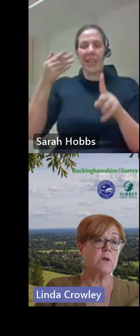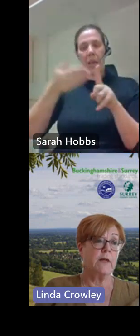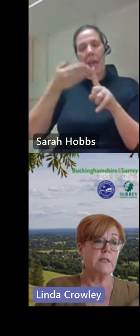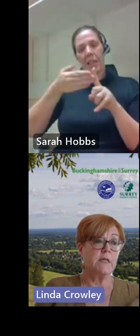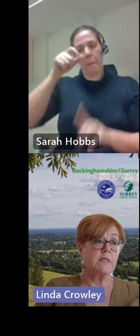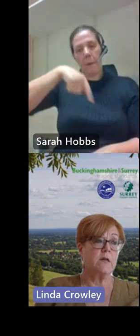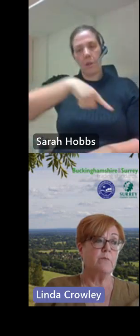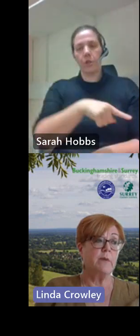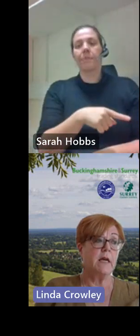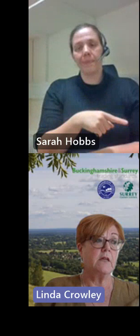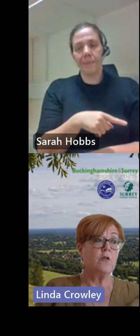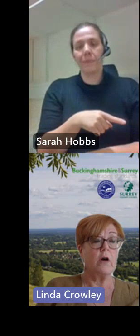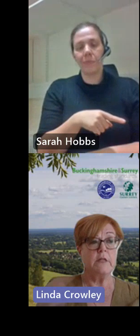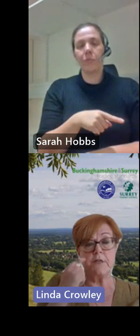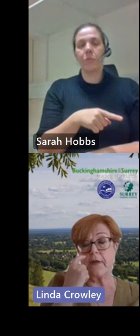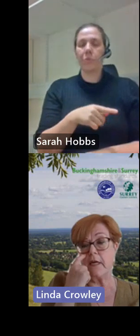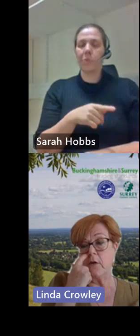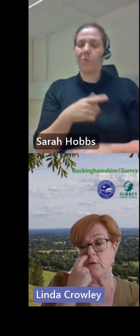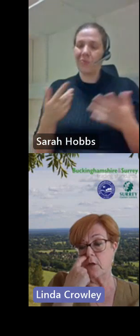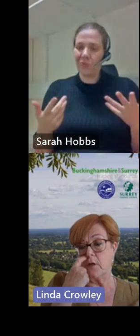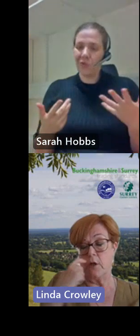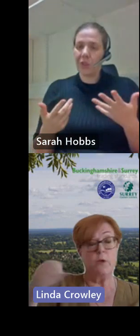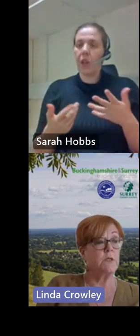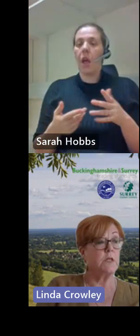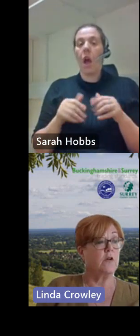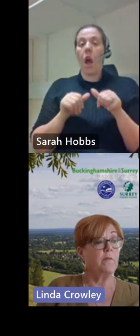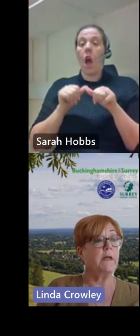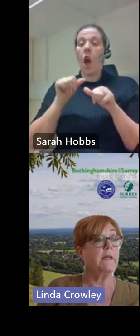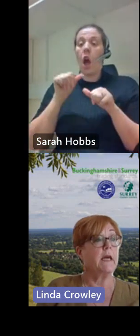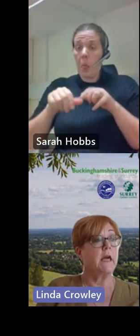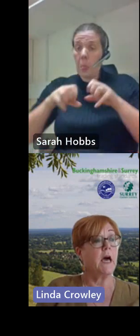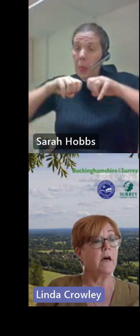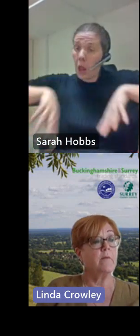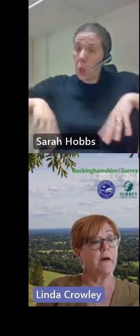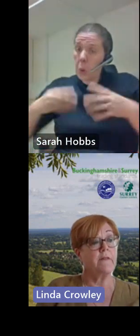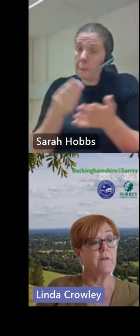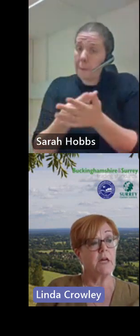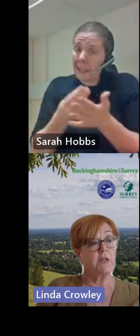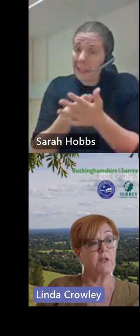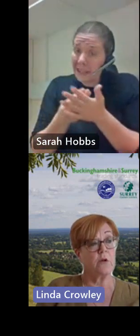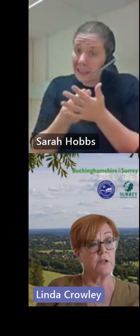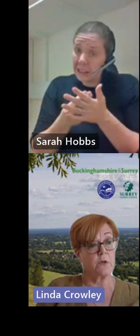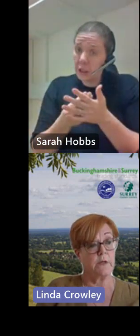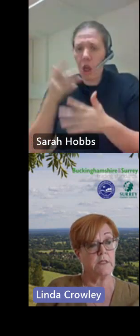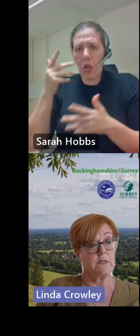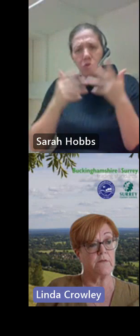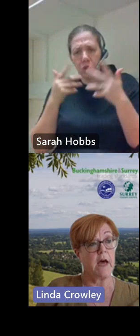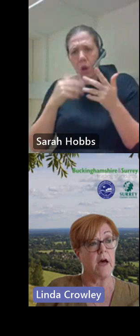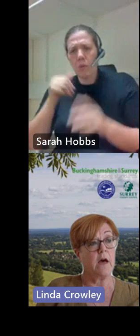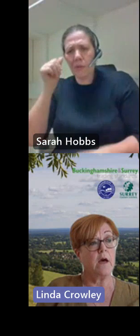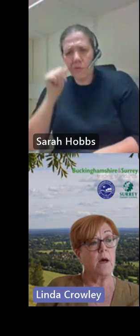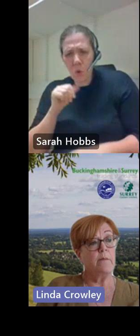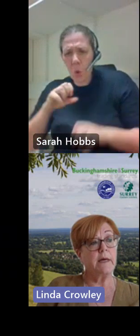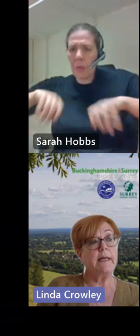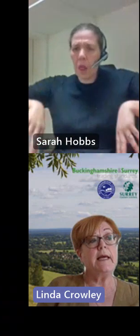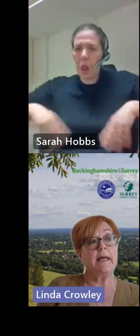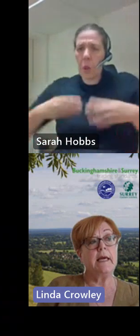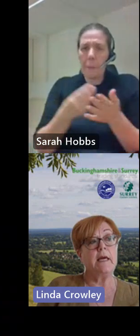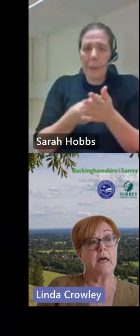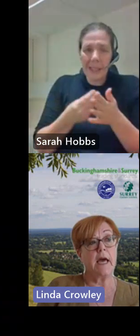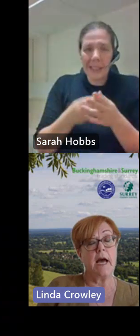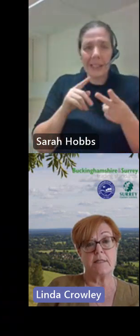And the consequences can be, not only do they lose a lot of money and the financial consequences of that,